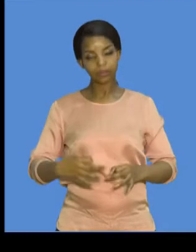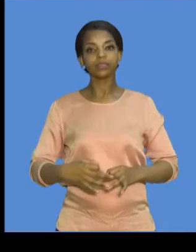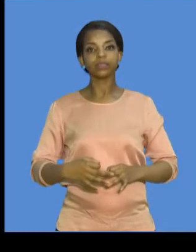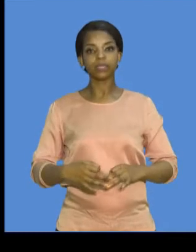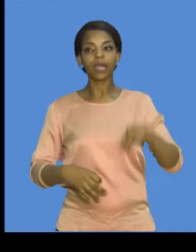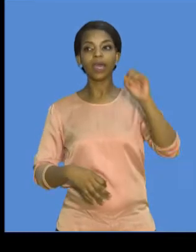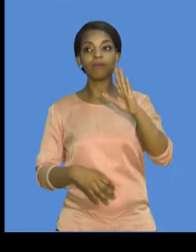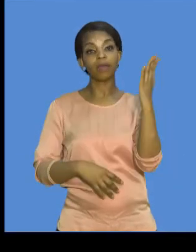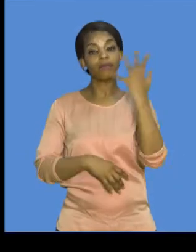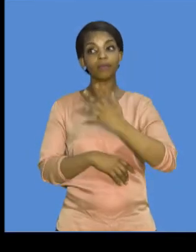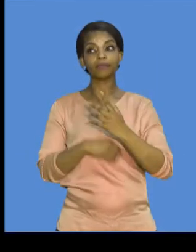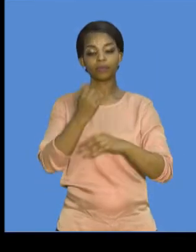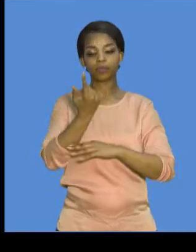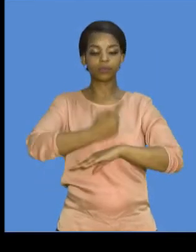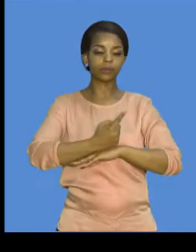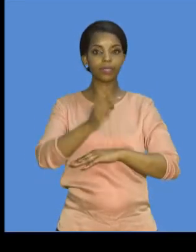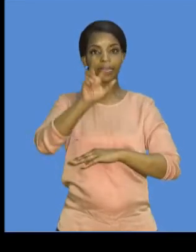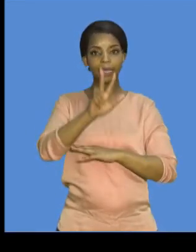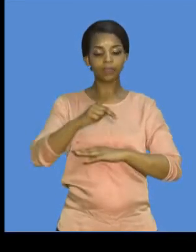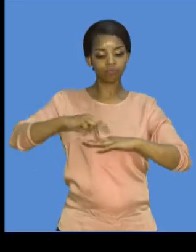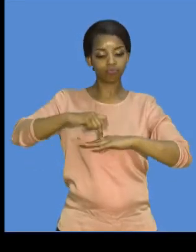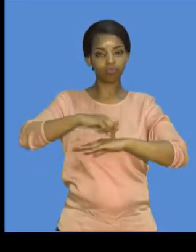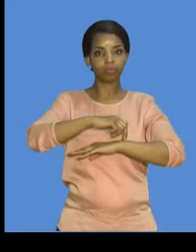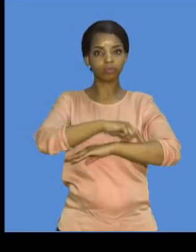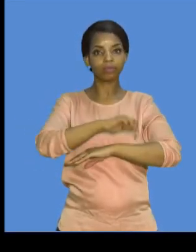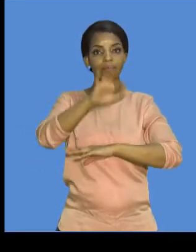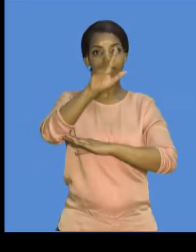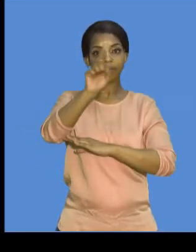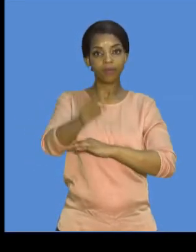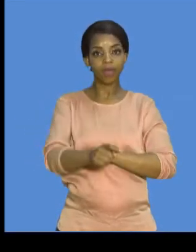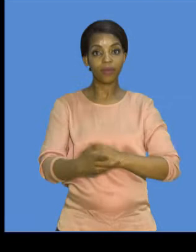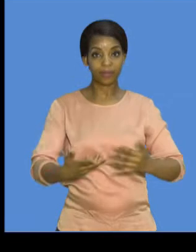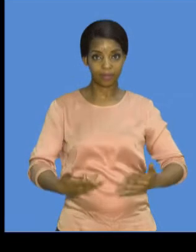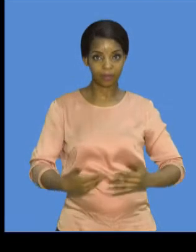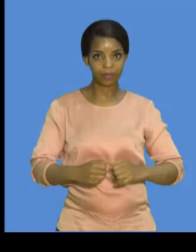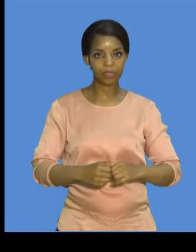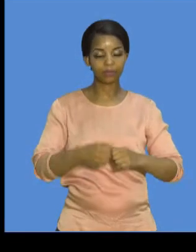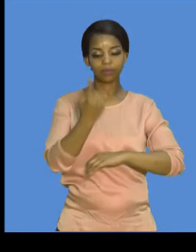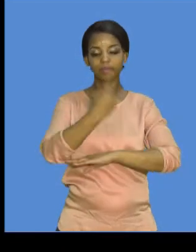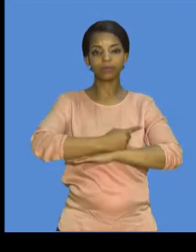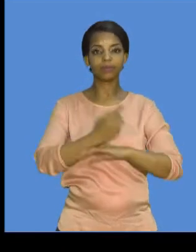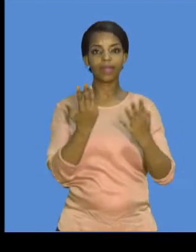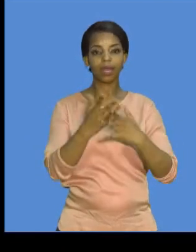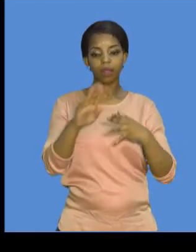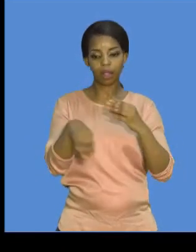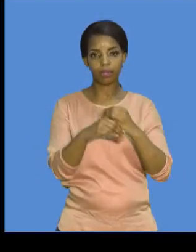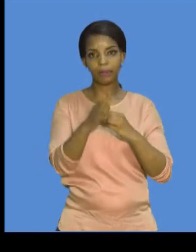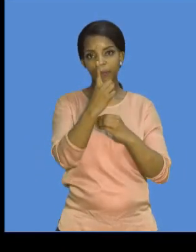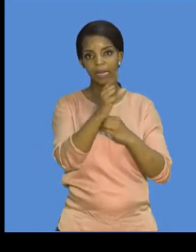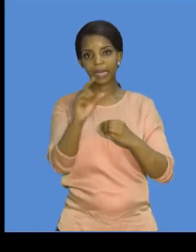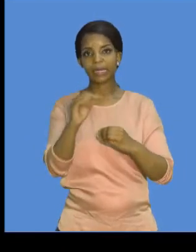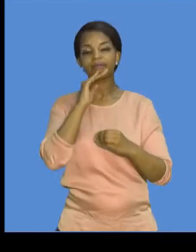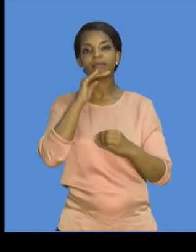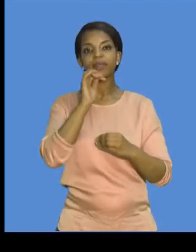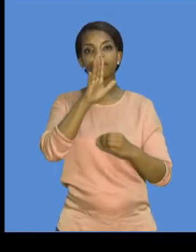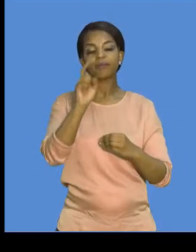day 8 in this instance, Monday. On day 9, they increased by 100 and 100 and 100 like that